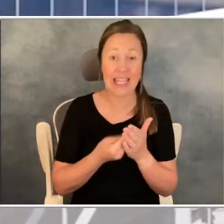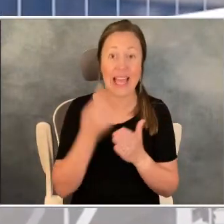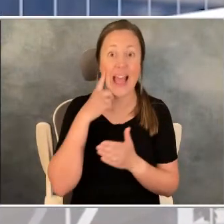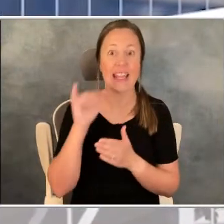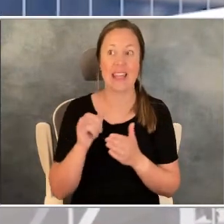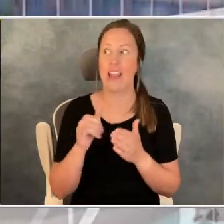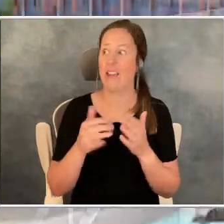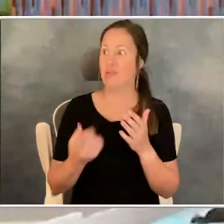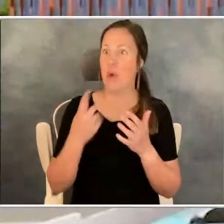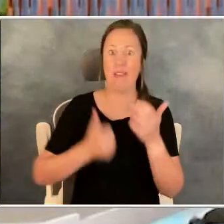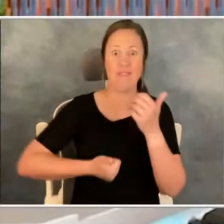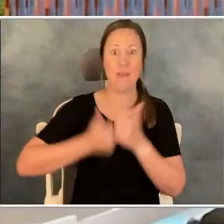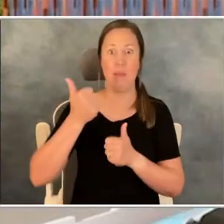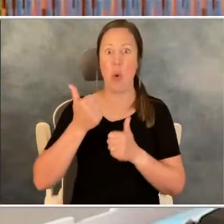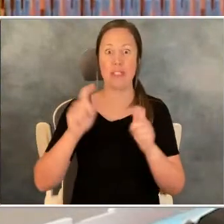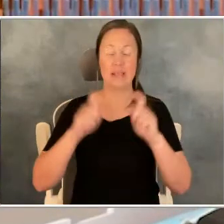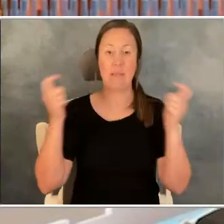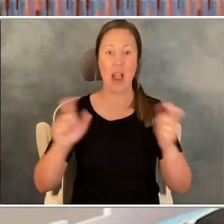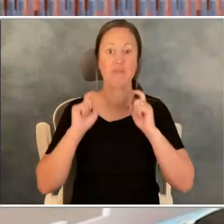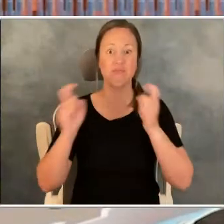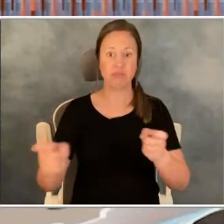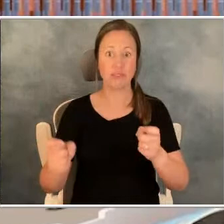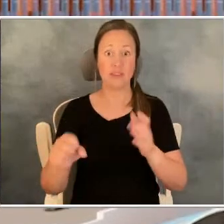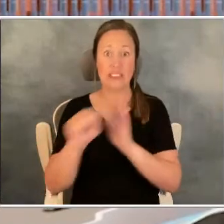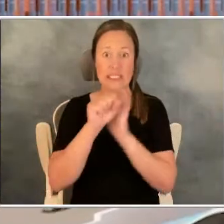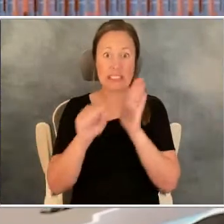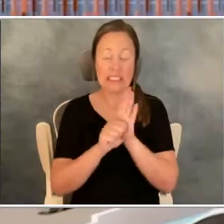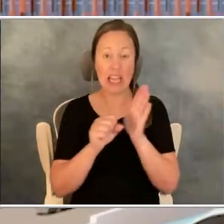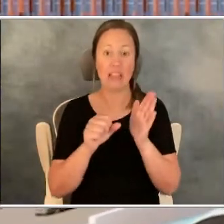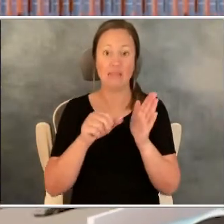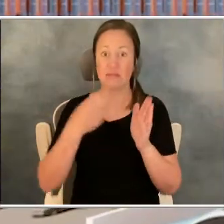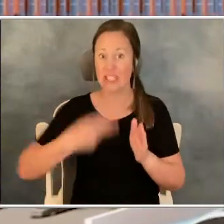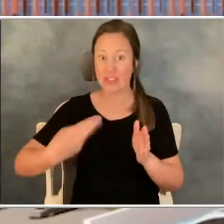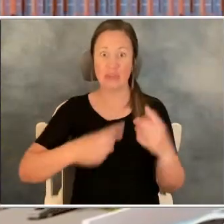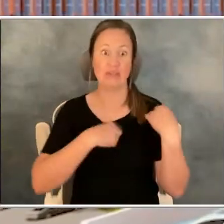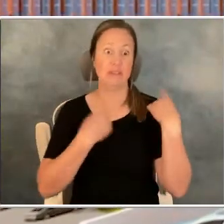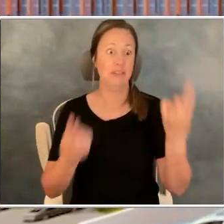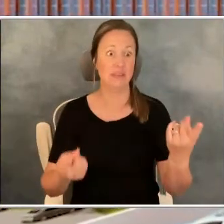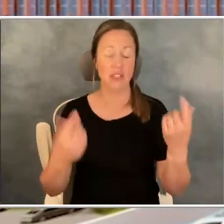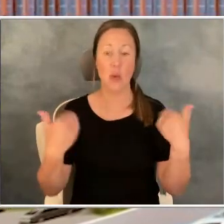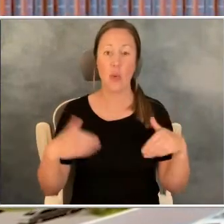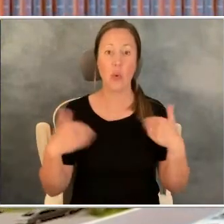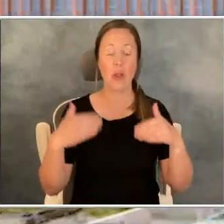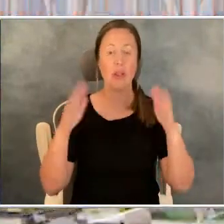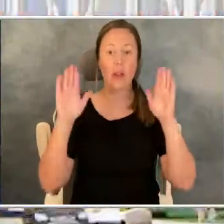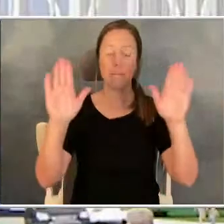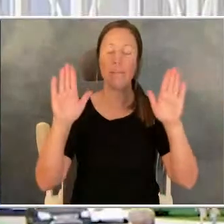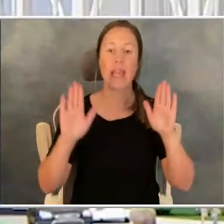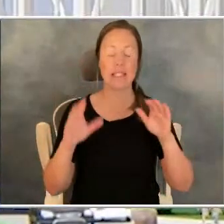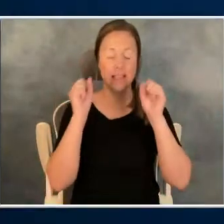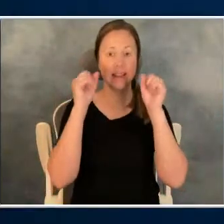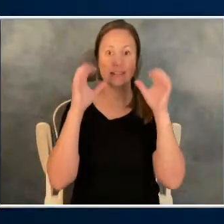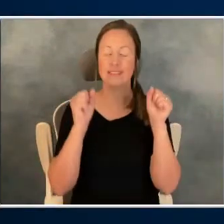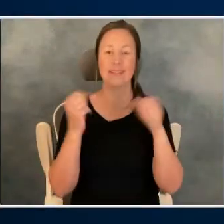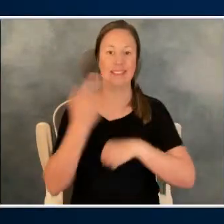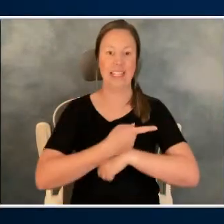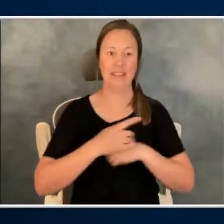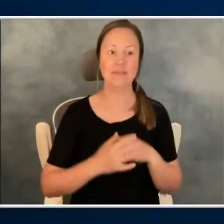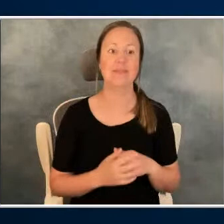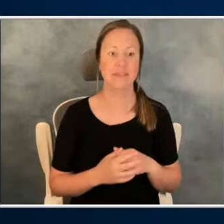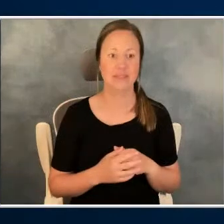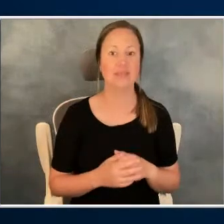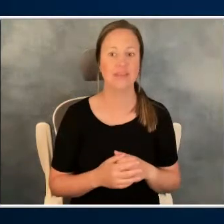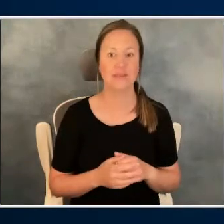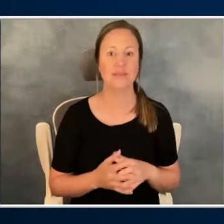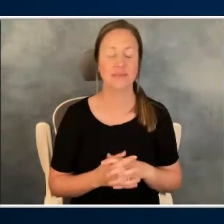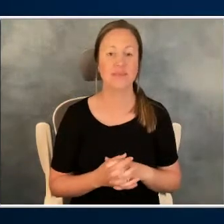the state of Kansas. What do you think about that? I mean, what a phenomenal day, right? Yeah. And, the